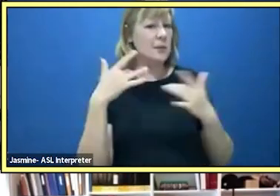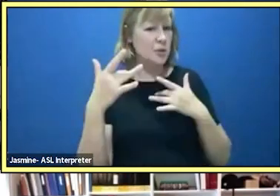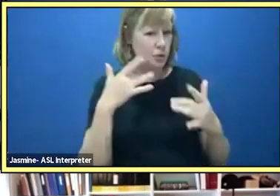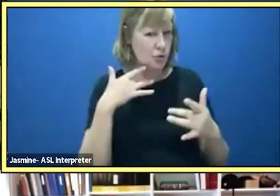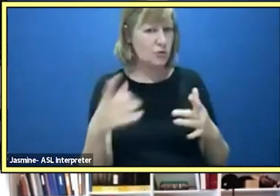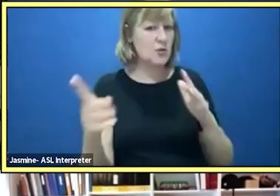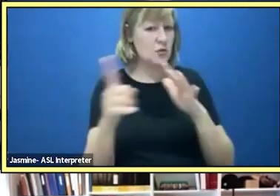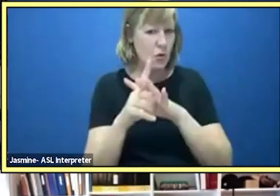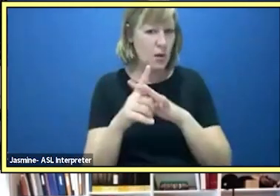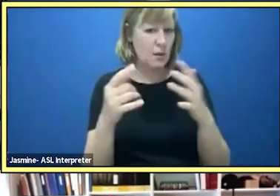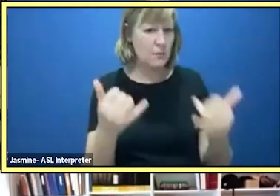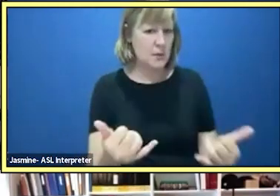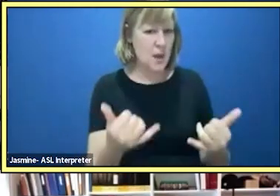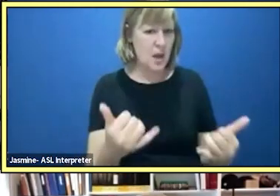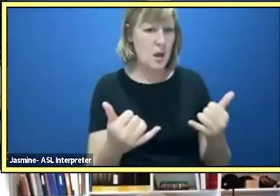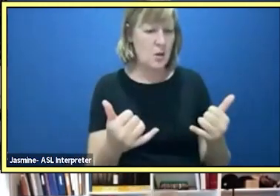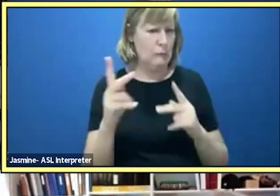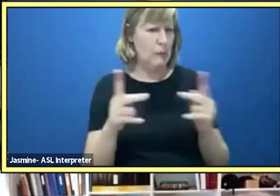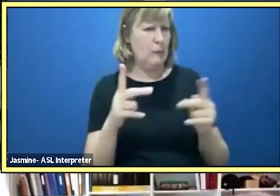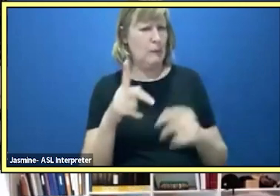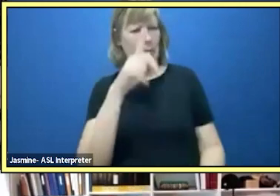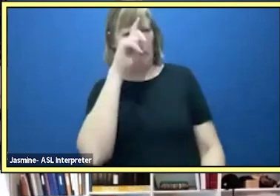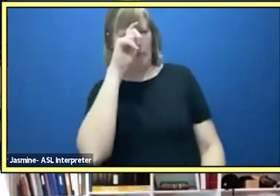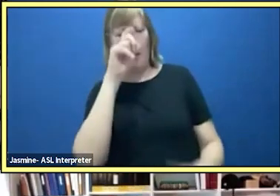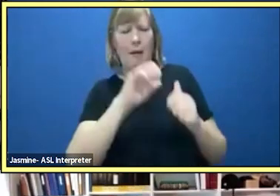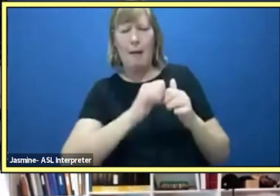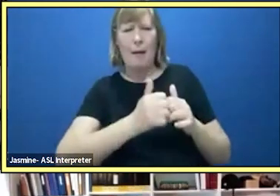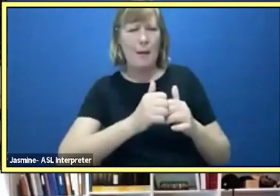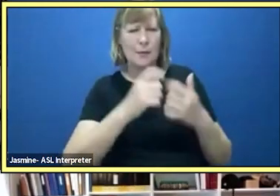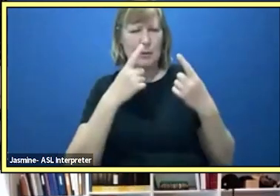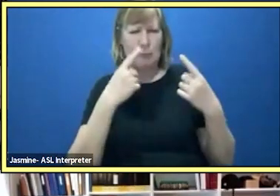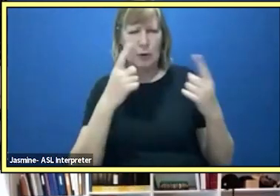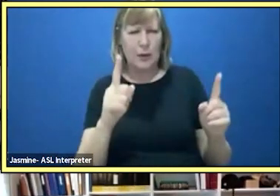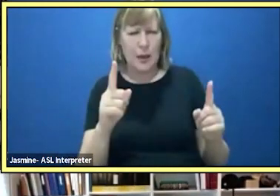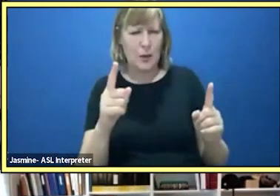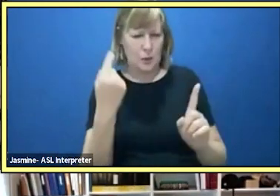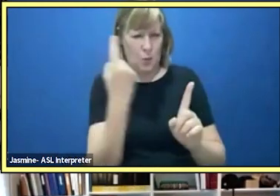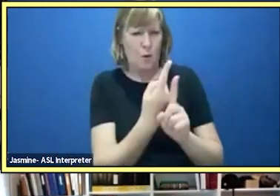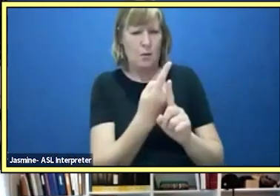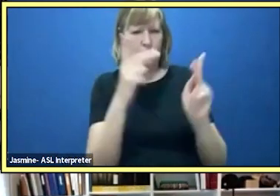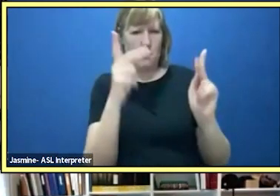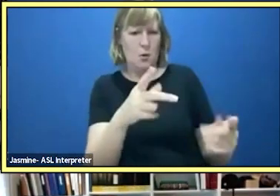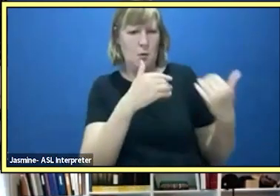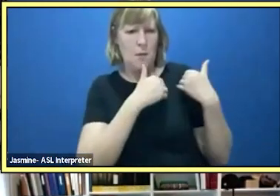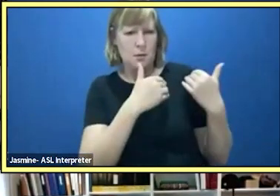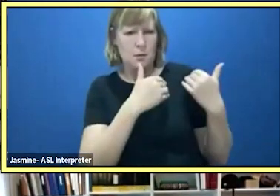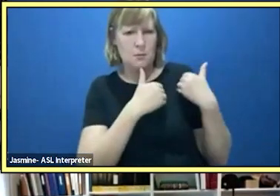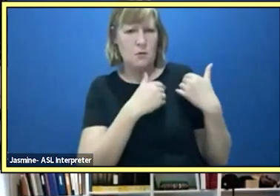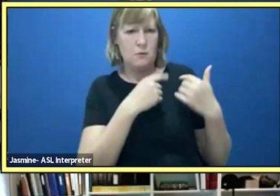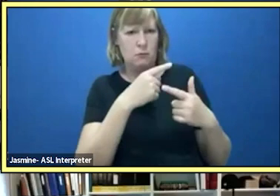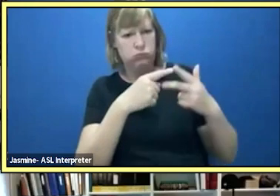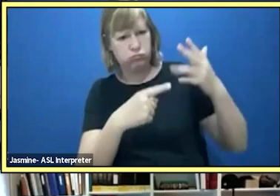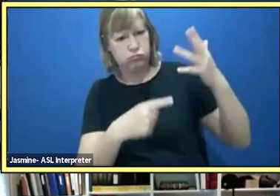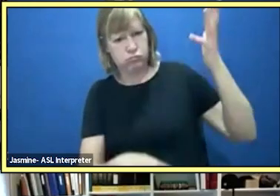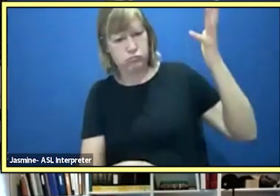of the other questions that seems related to this is, how do you find the agency if you're working with a